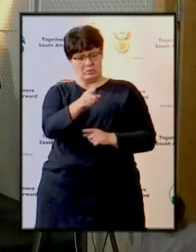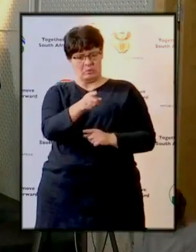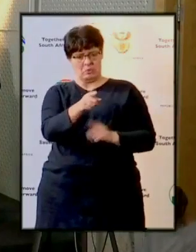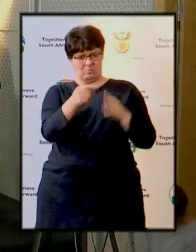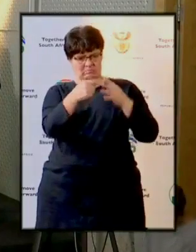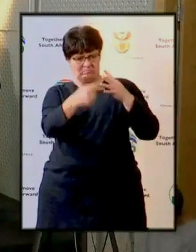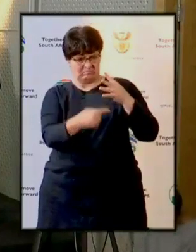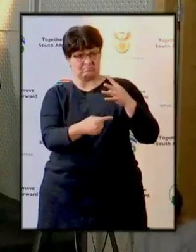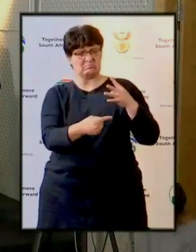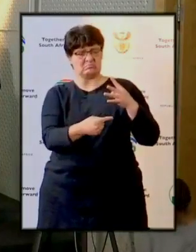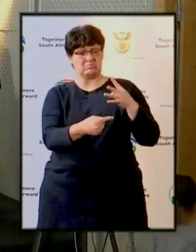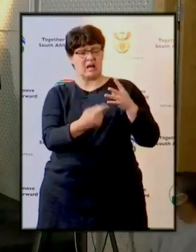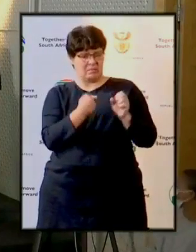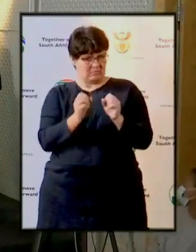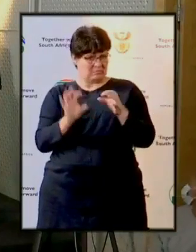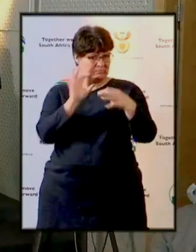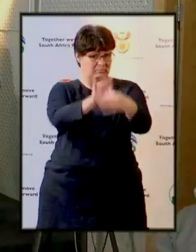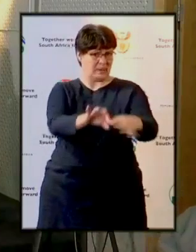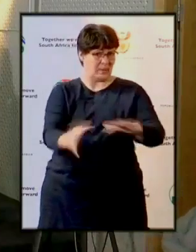please clarify?